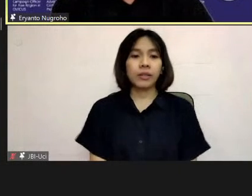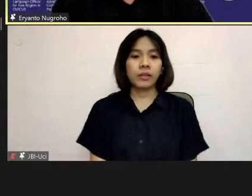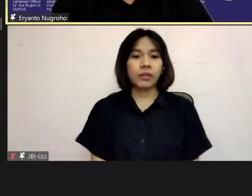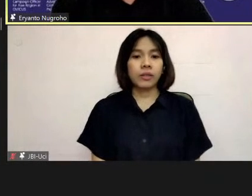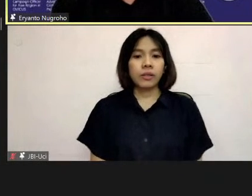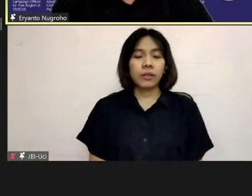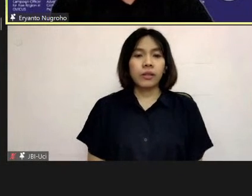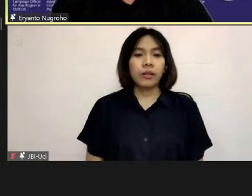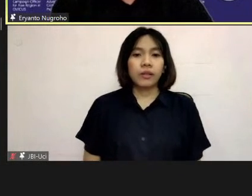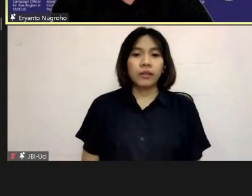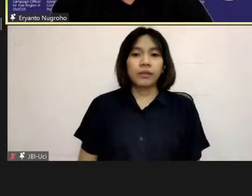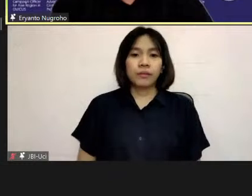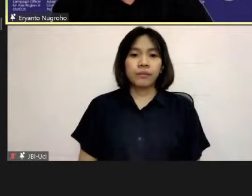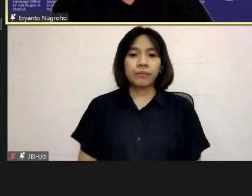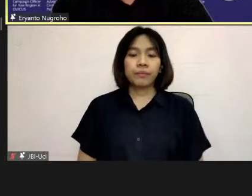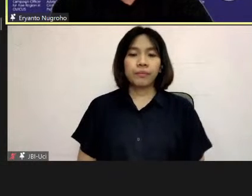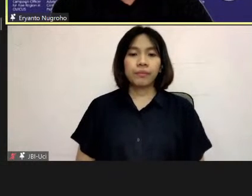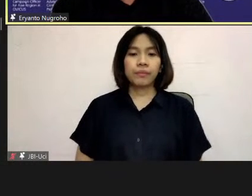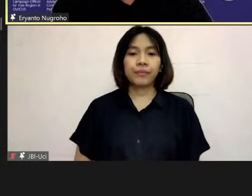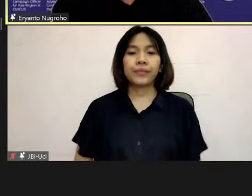As for the third